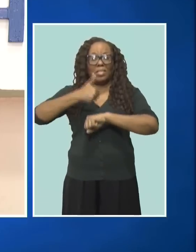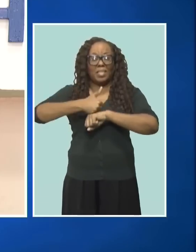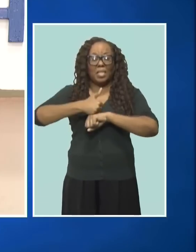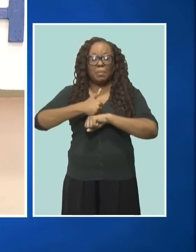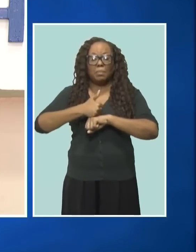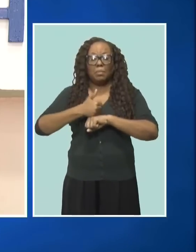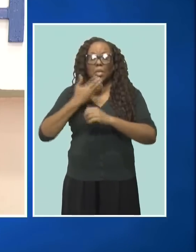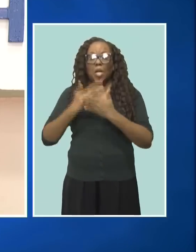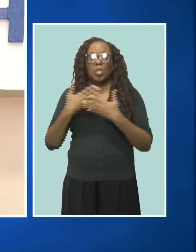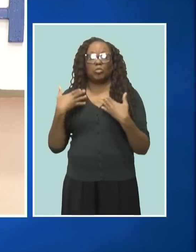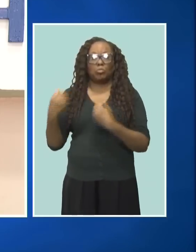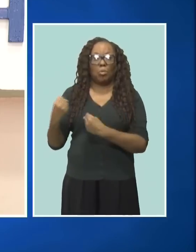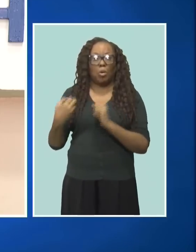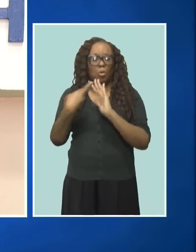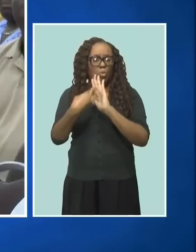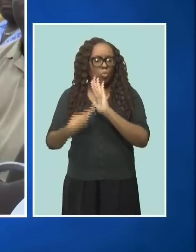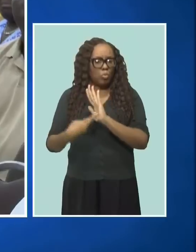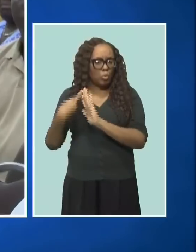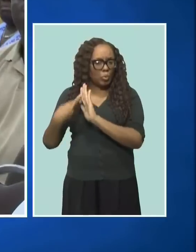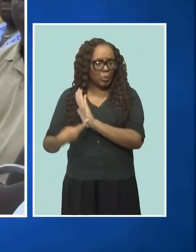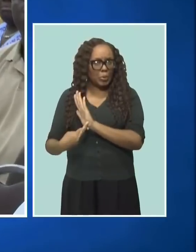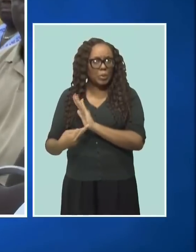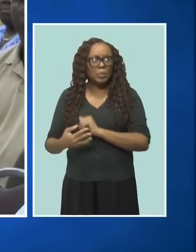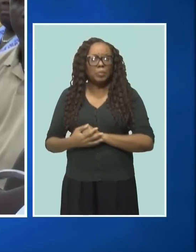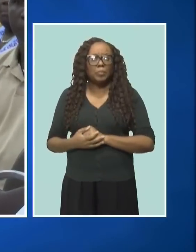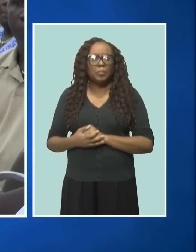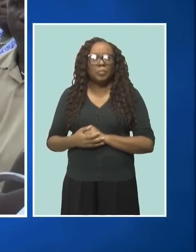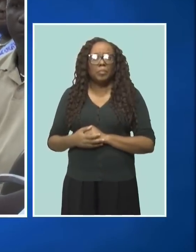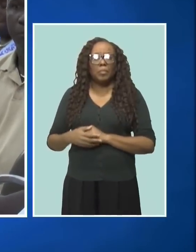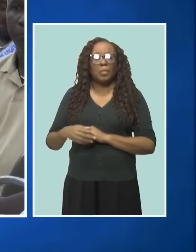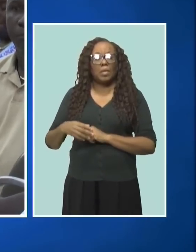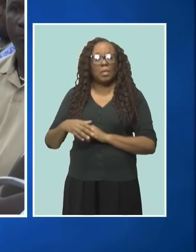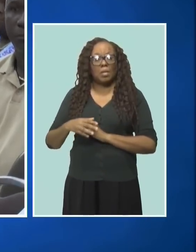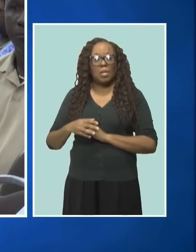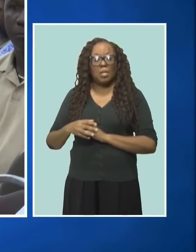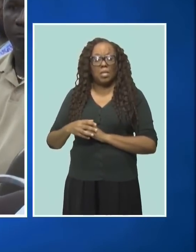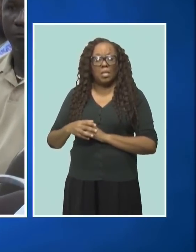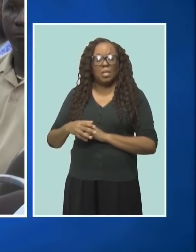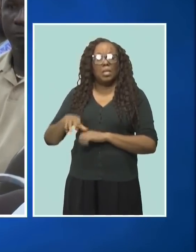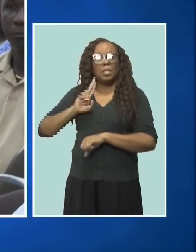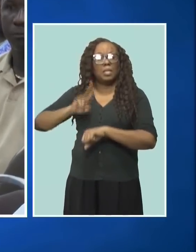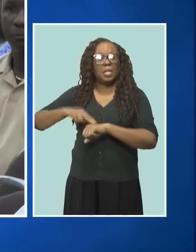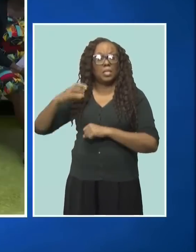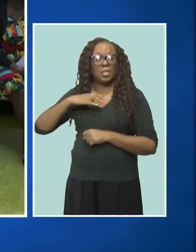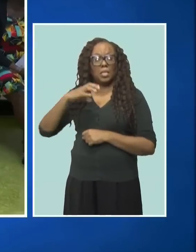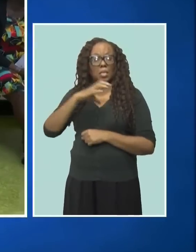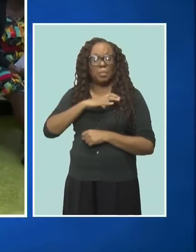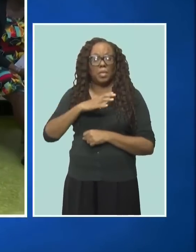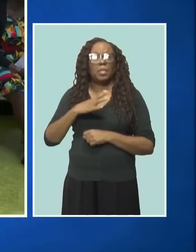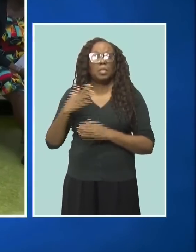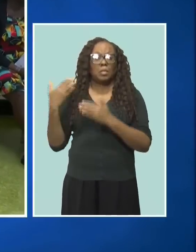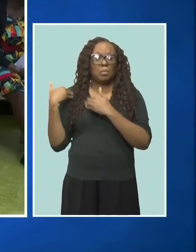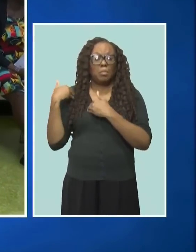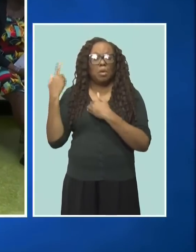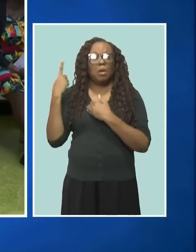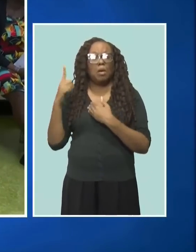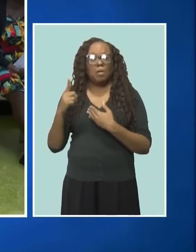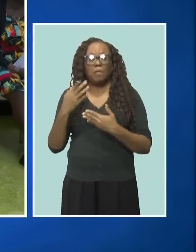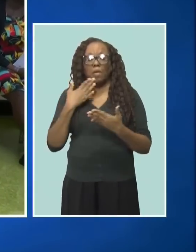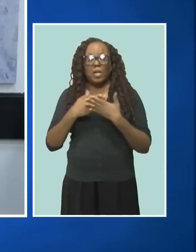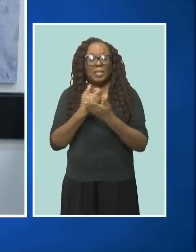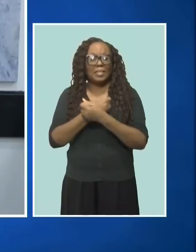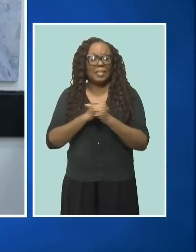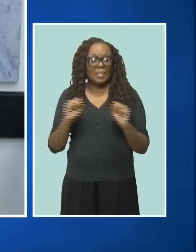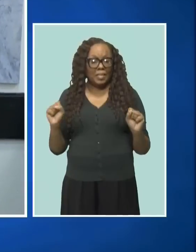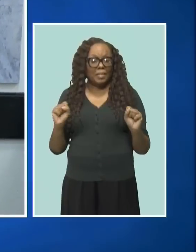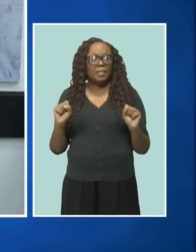work at heights. The forum, hosted by the National Committee on Wellness in the Workplace, showcased successful initiatives